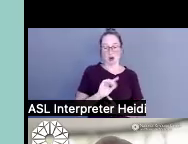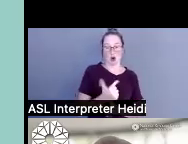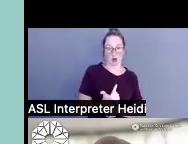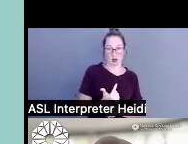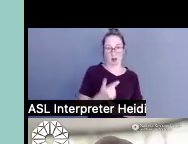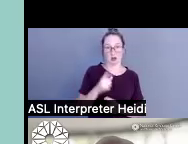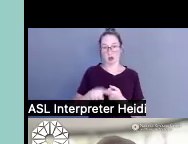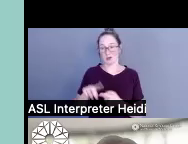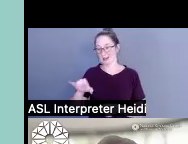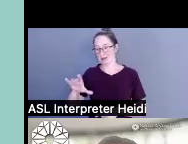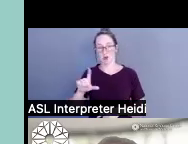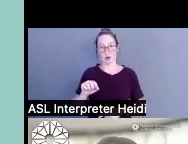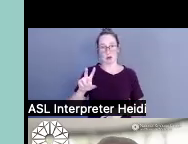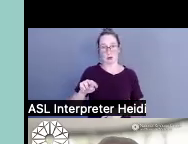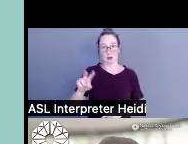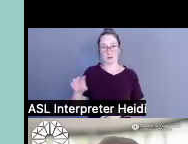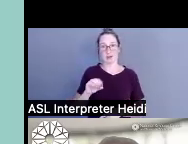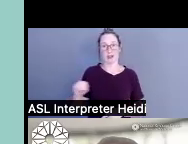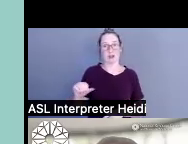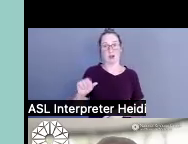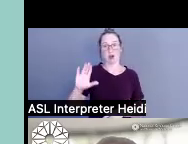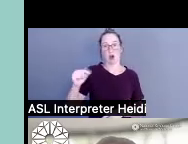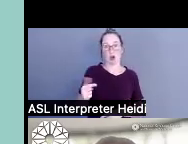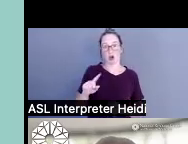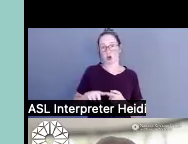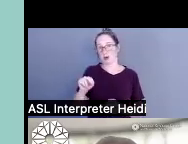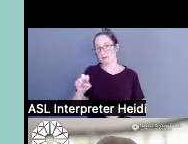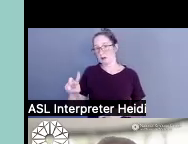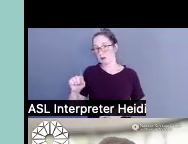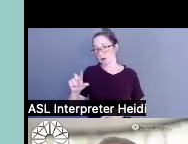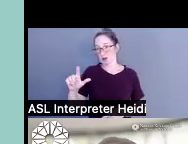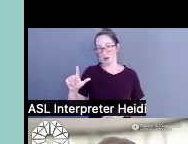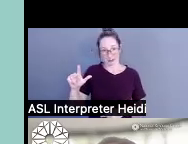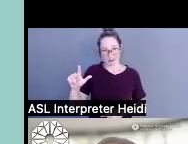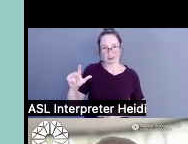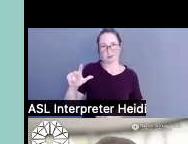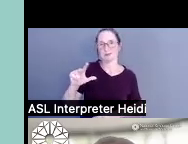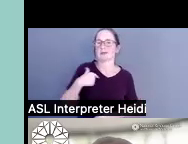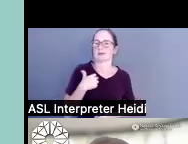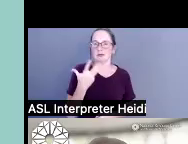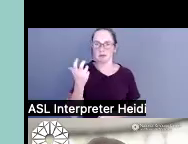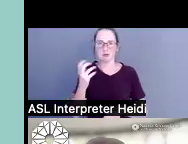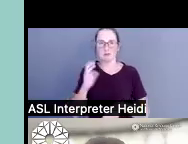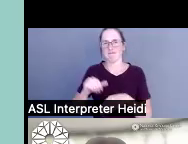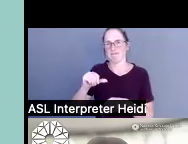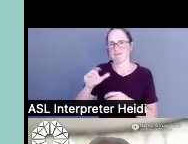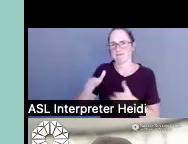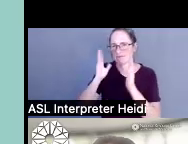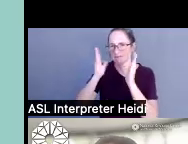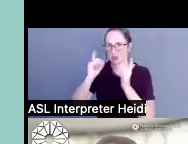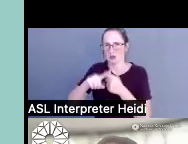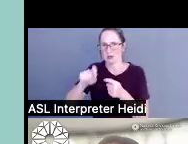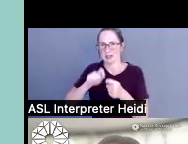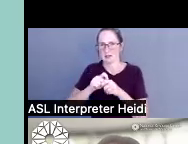to December of 2022 and August to November of 2023. And I want to call specific attention to